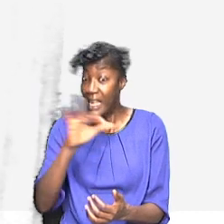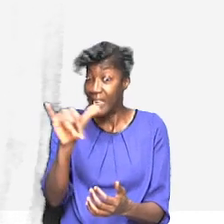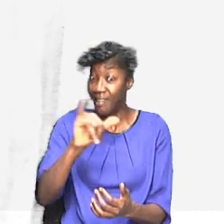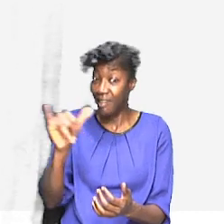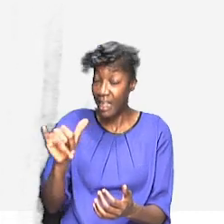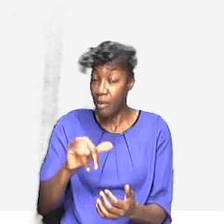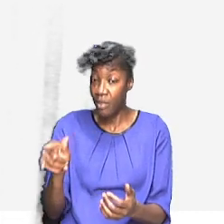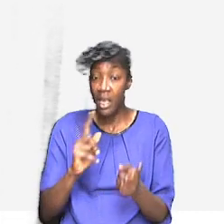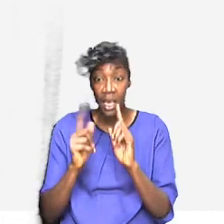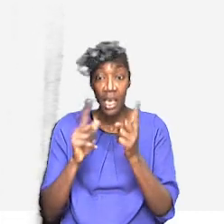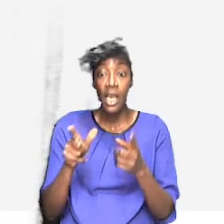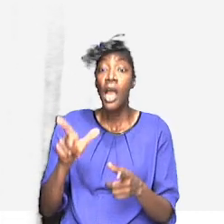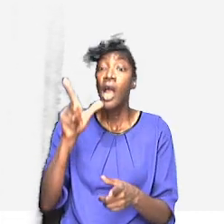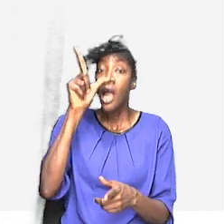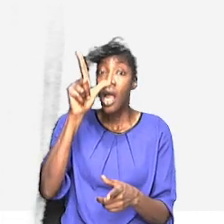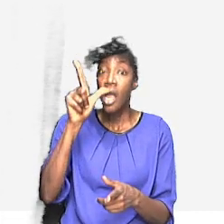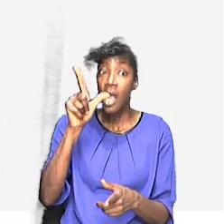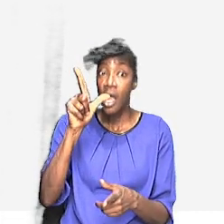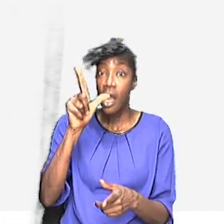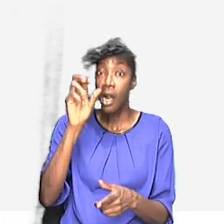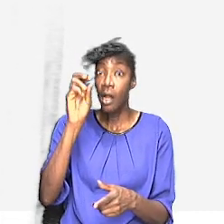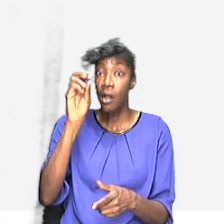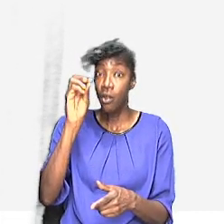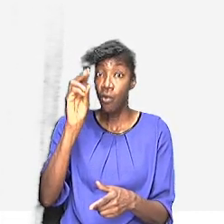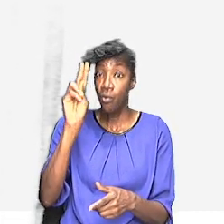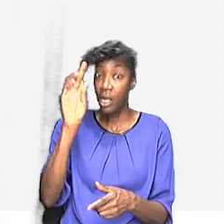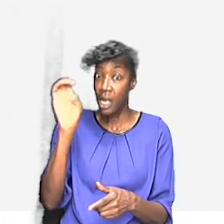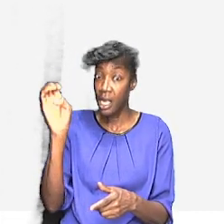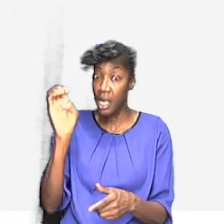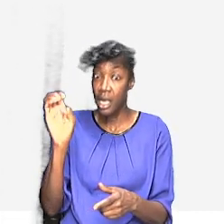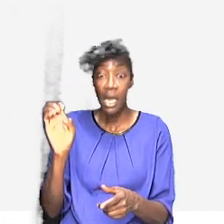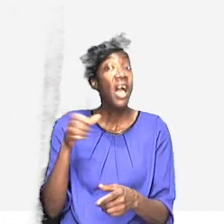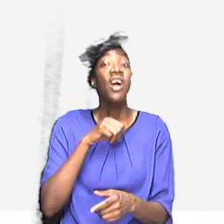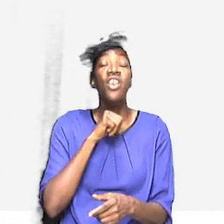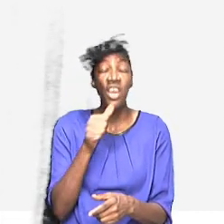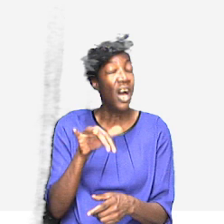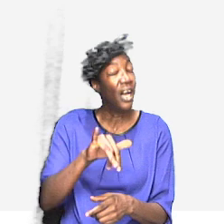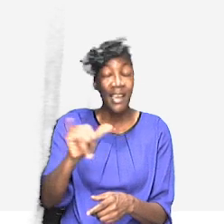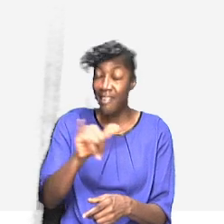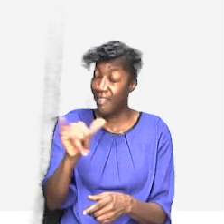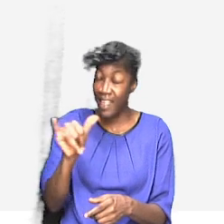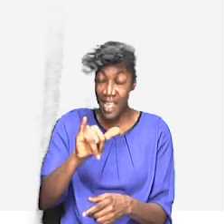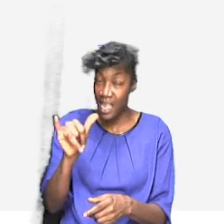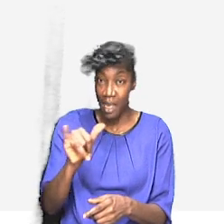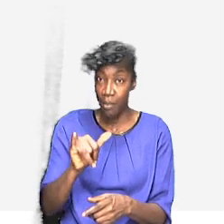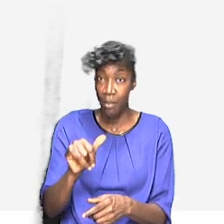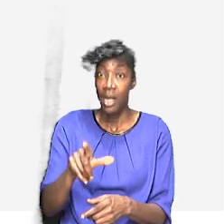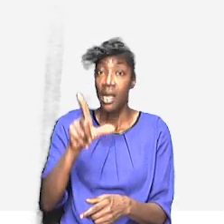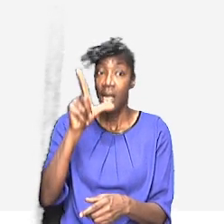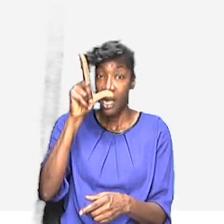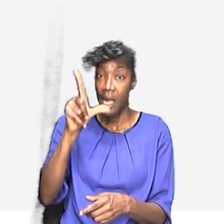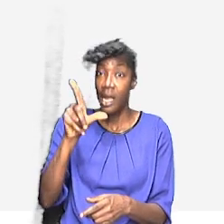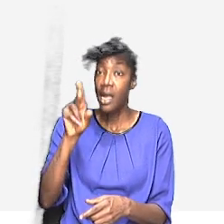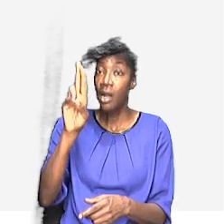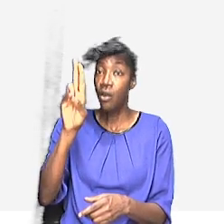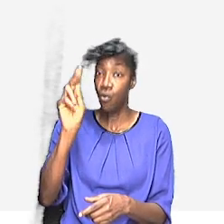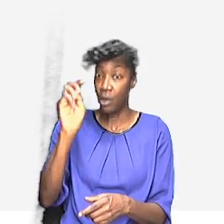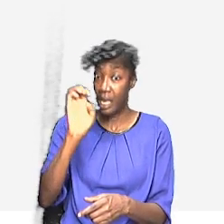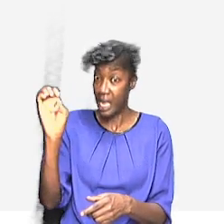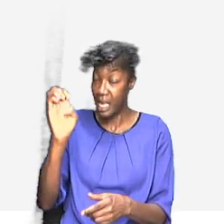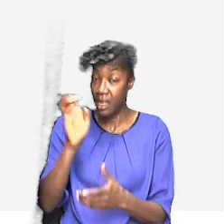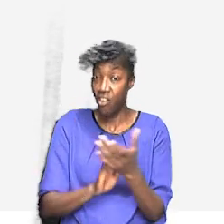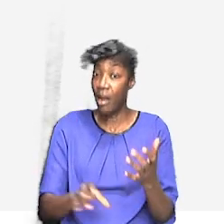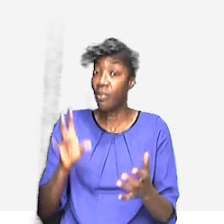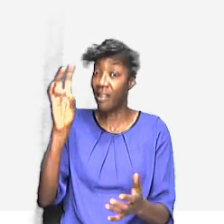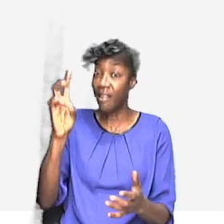7. Amen. But I beg to differ that the incident in Luke chapter 7 is different than